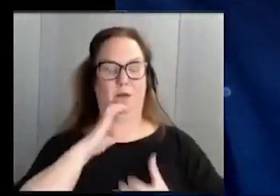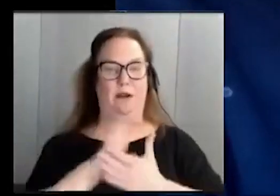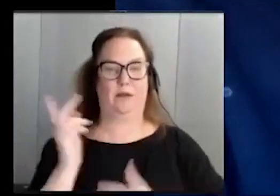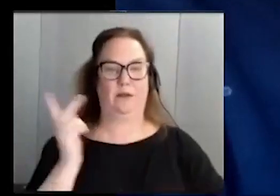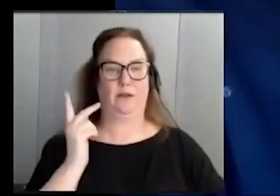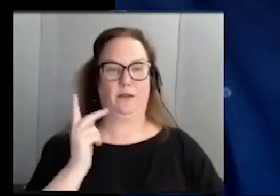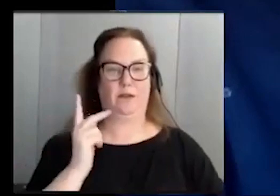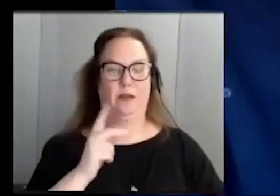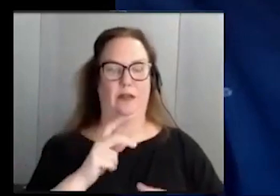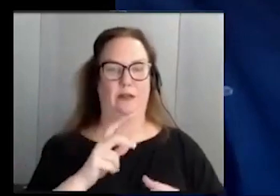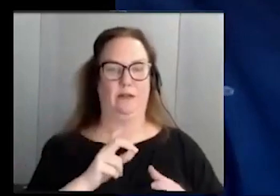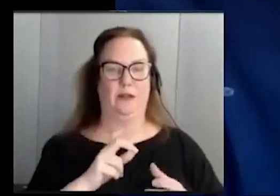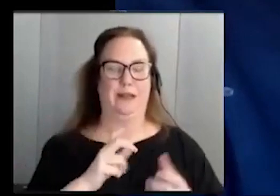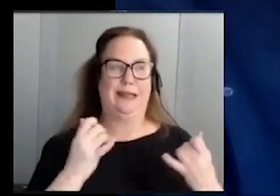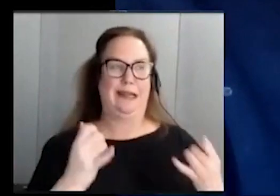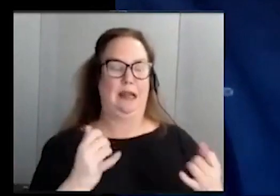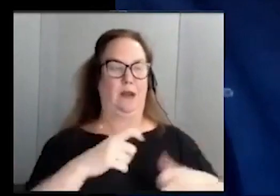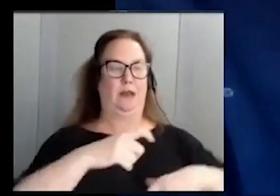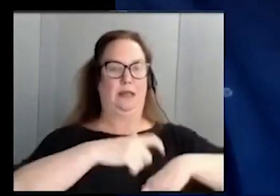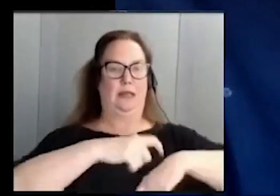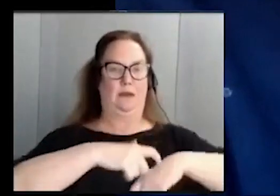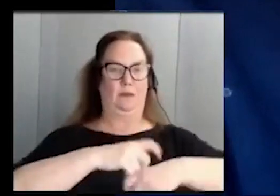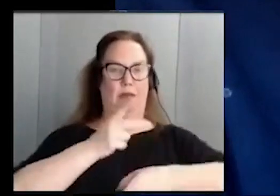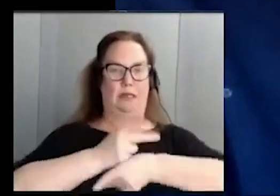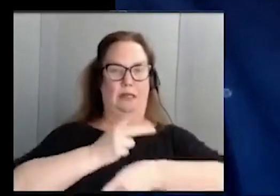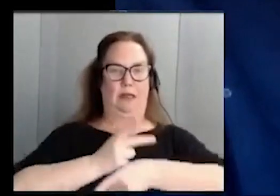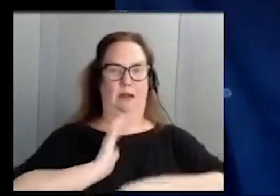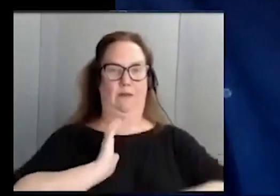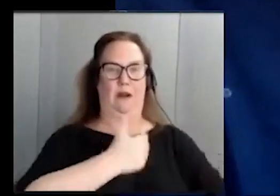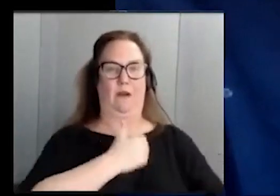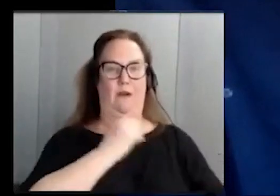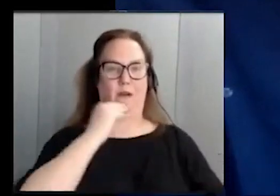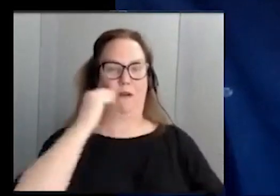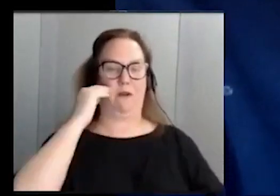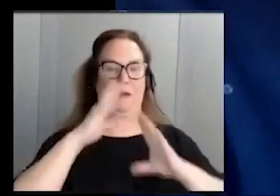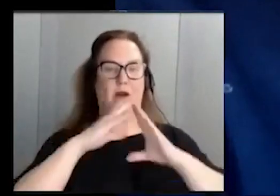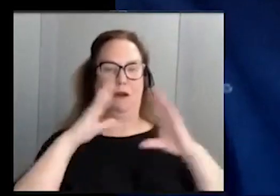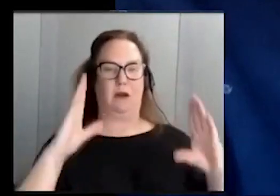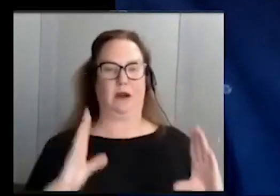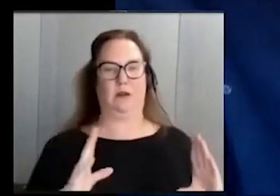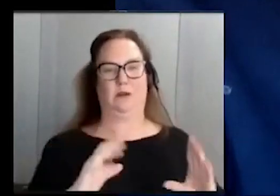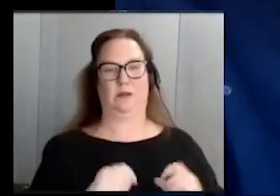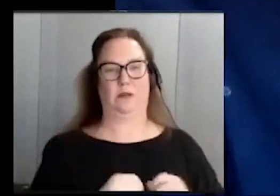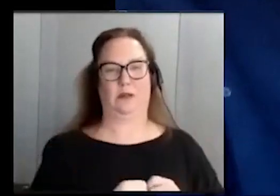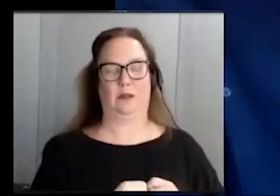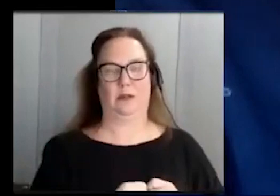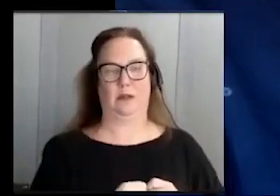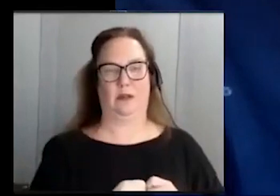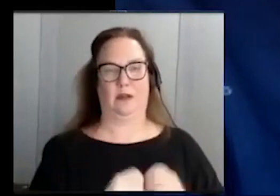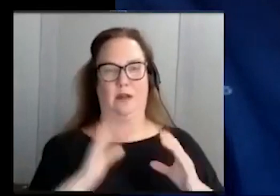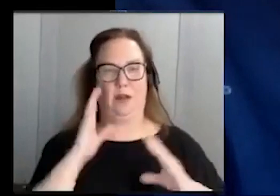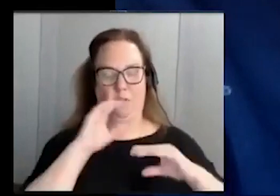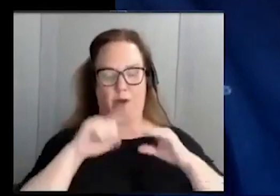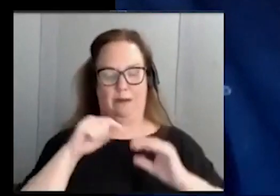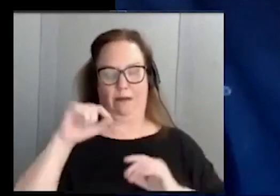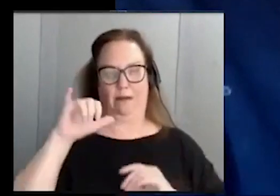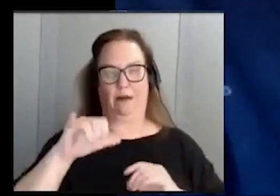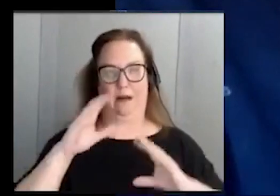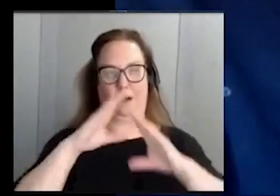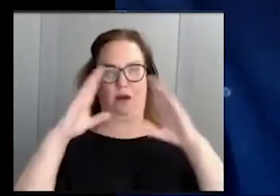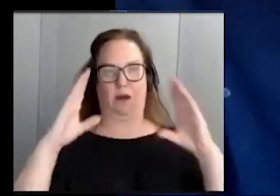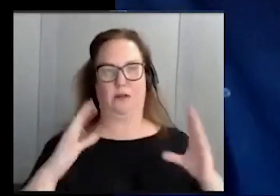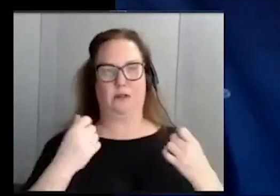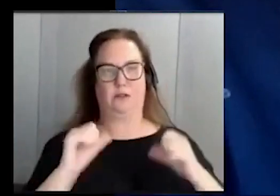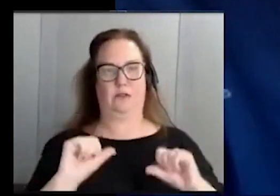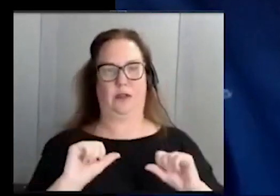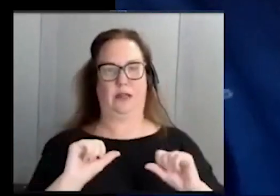retreated to a point where we take care of our home and our house and kind of and worry about that now. I try and stay